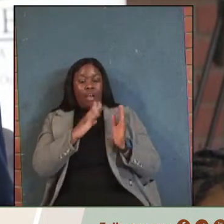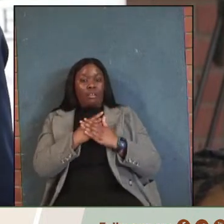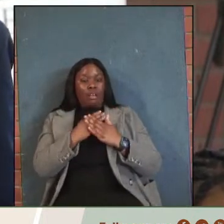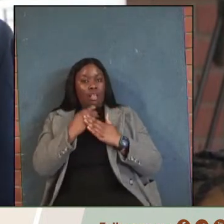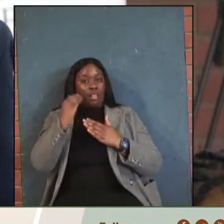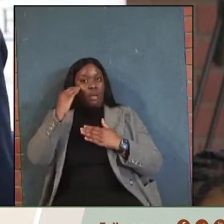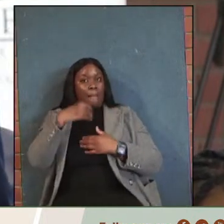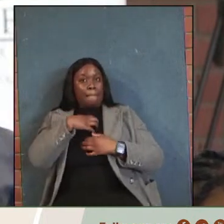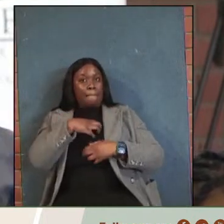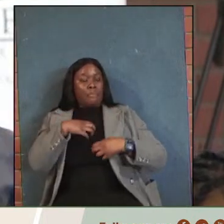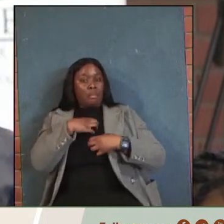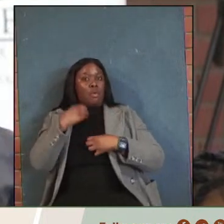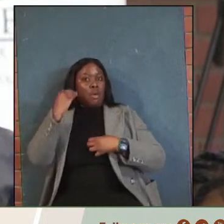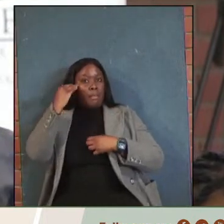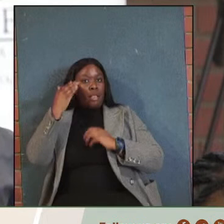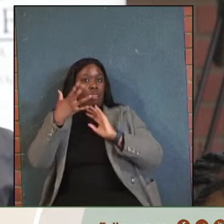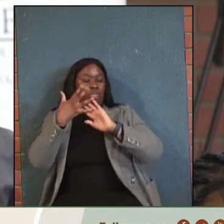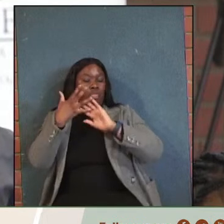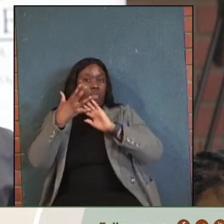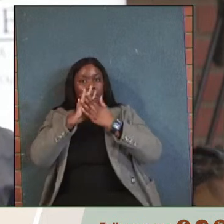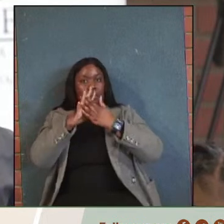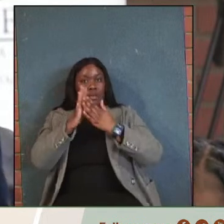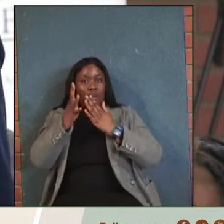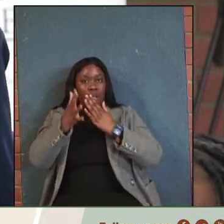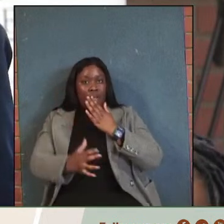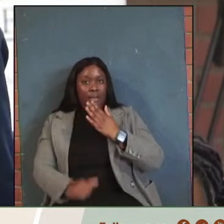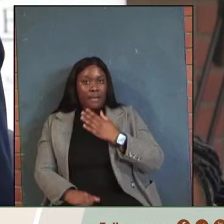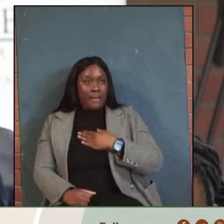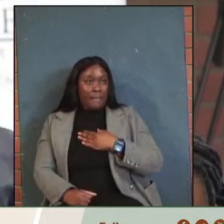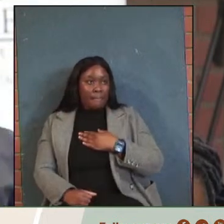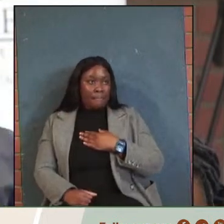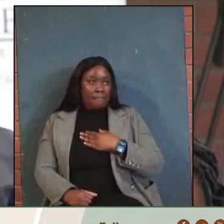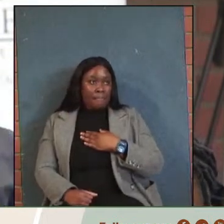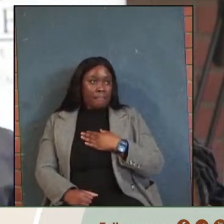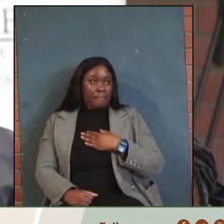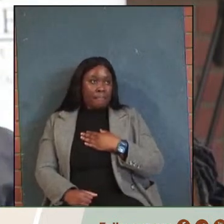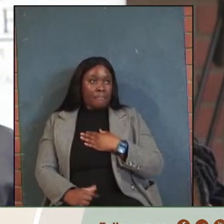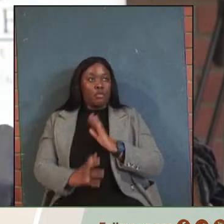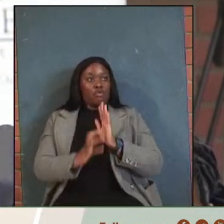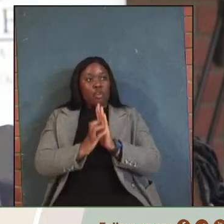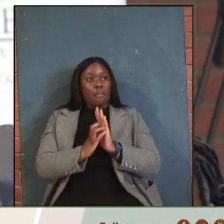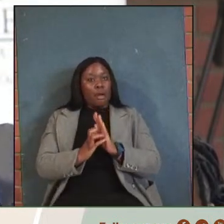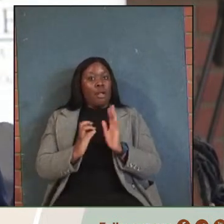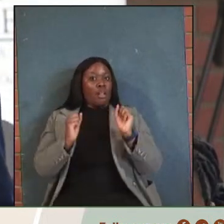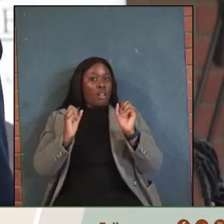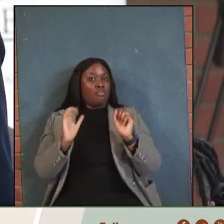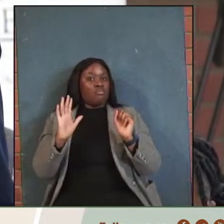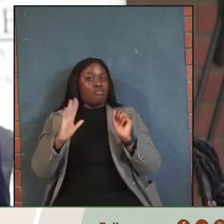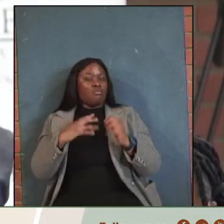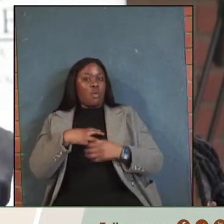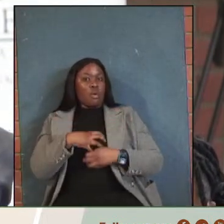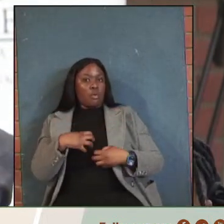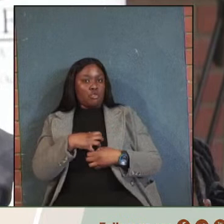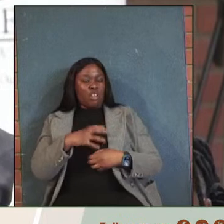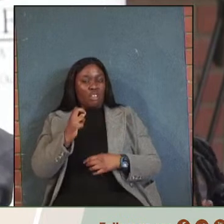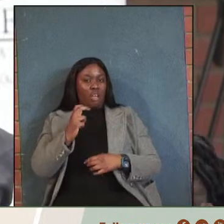are considered as emotional abuse, also called psychological abuse. Examples of emotional abuse are